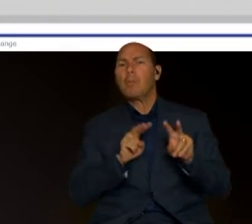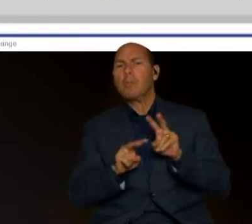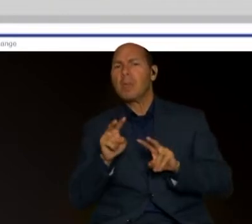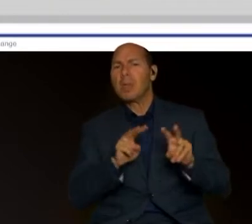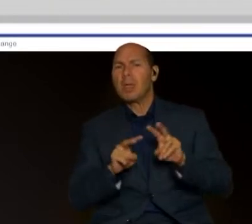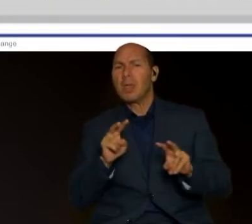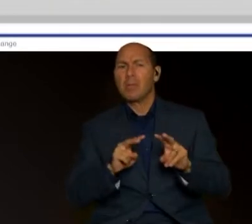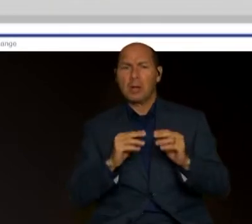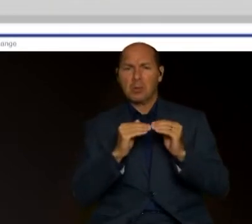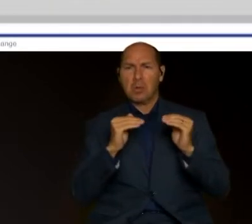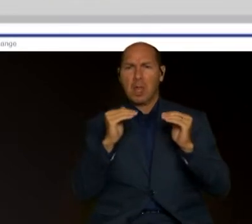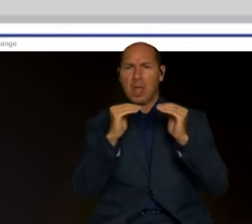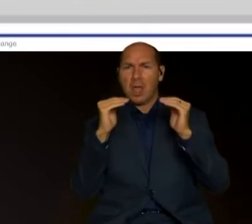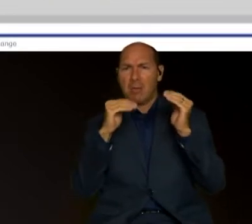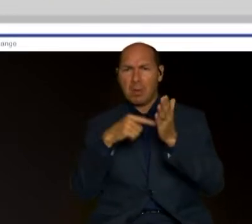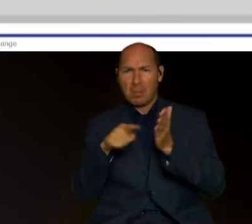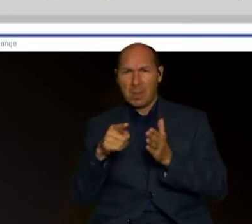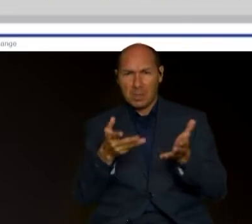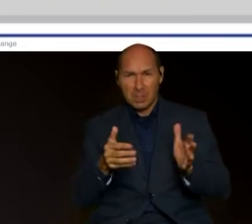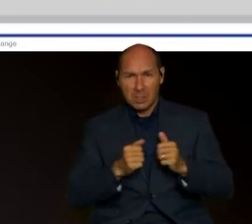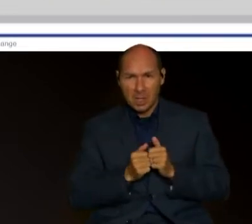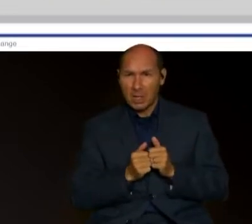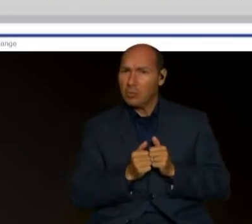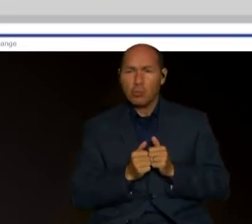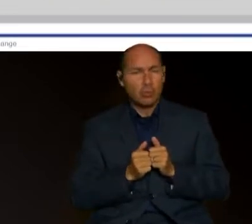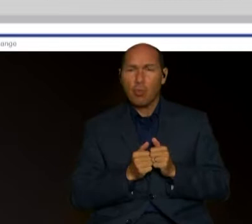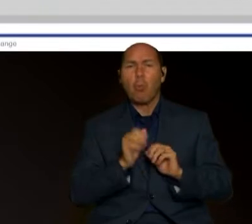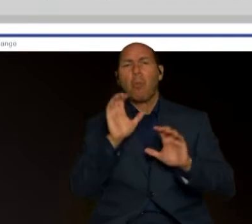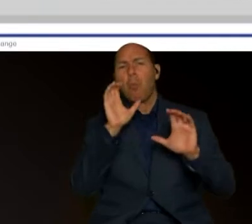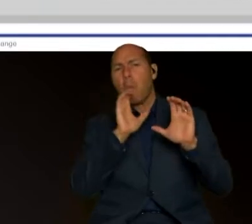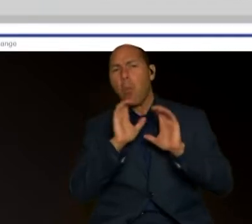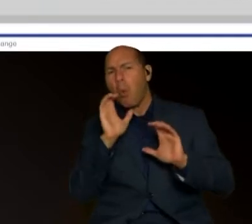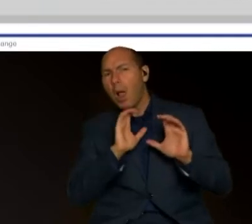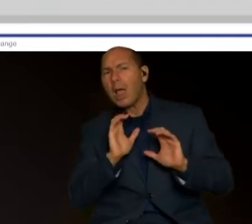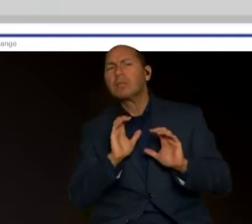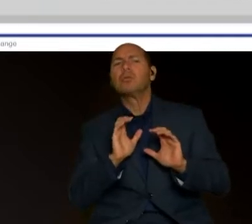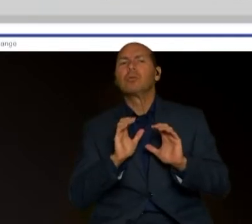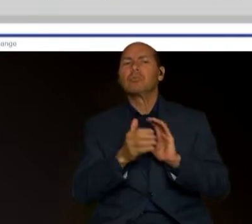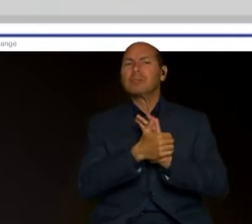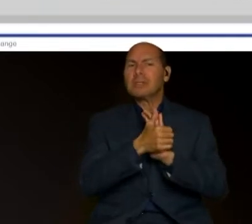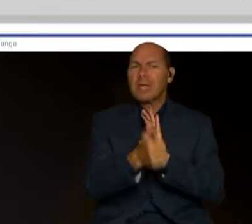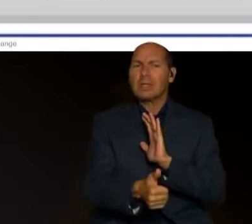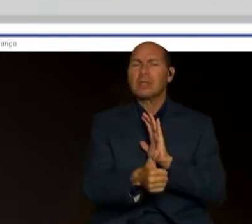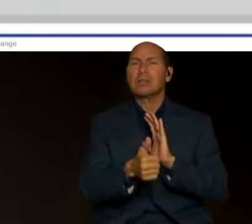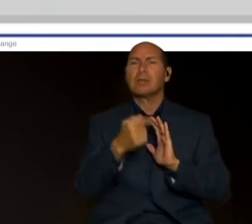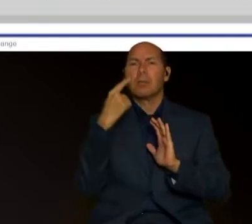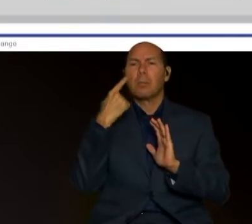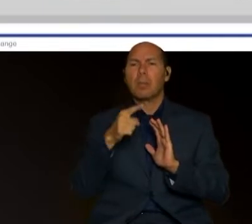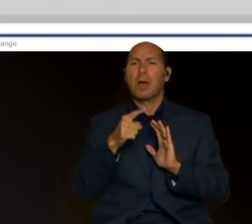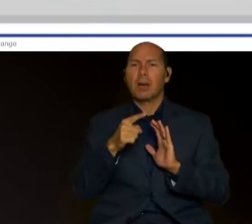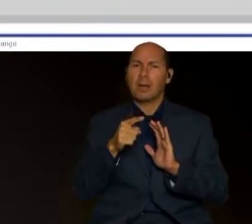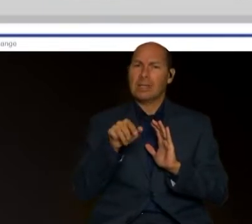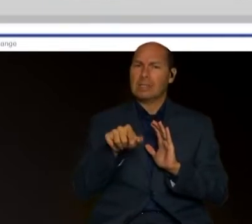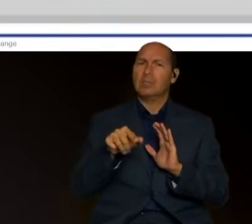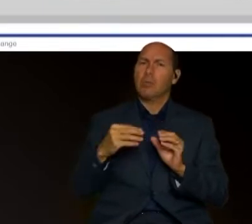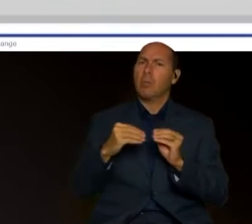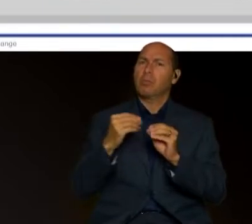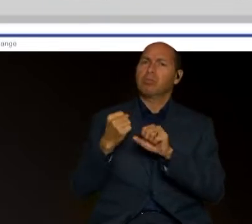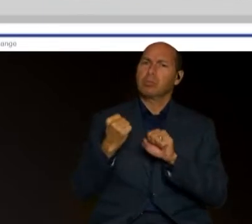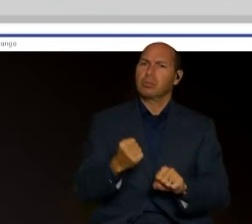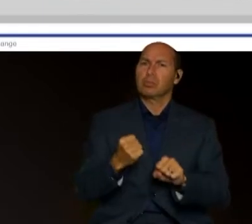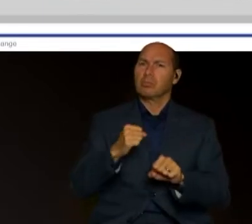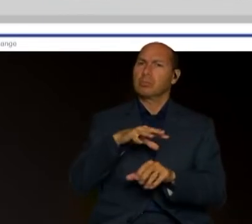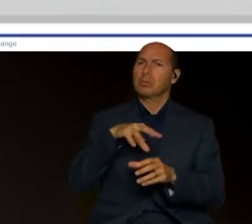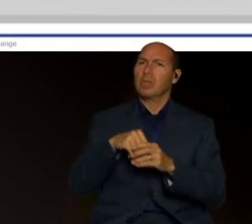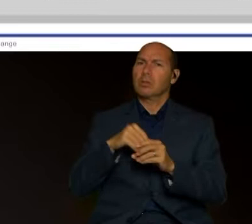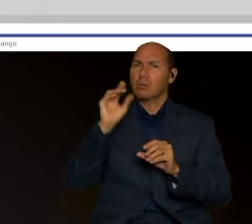only looking at pay scales, but also areas of opportunity to add talent in the agencies and help strengthen capital,